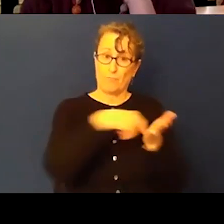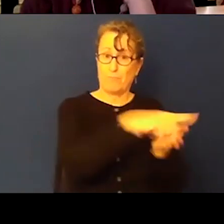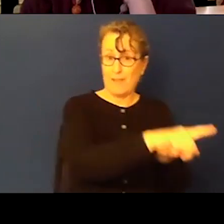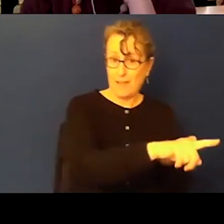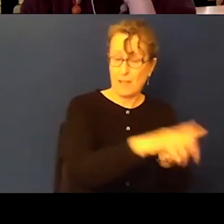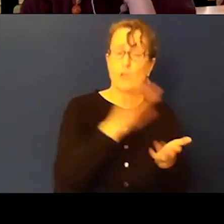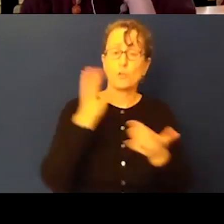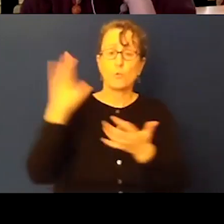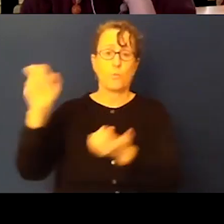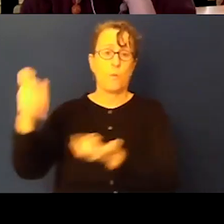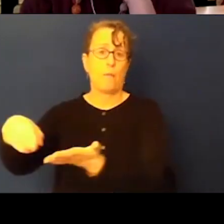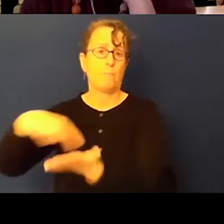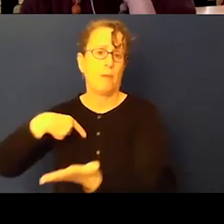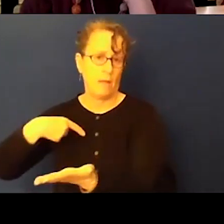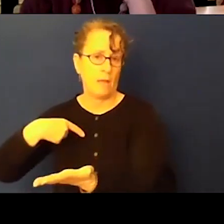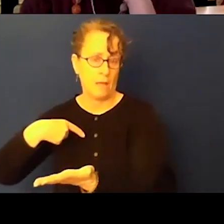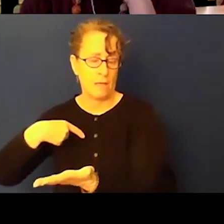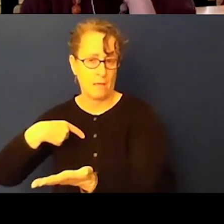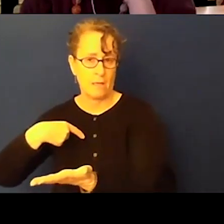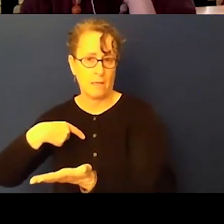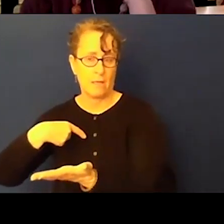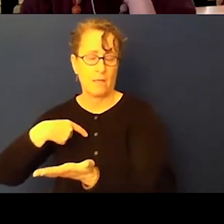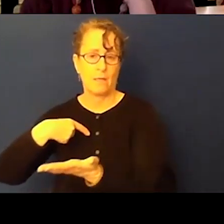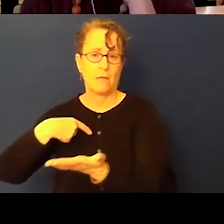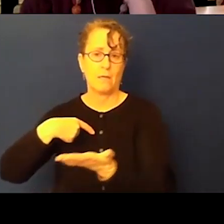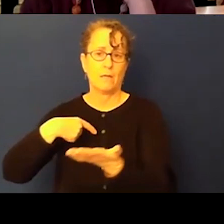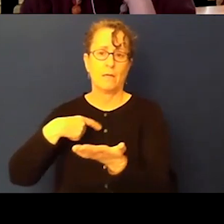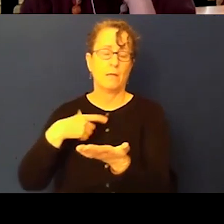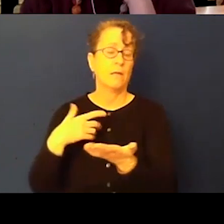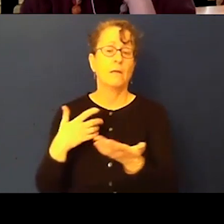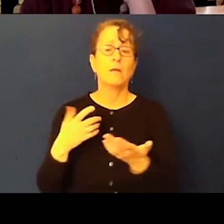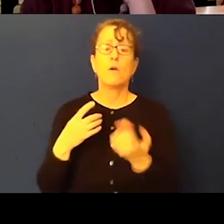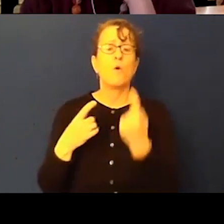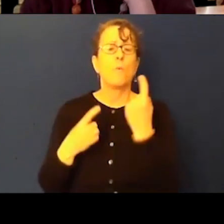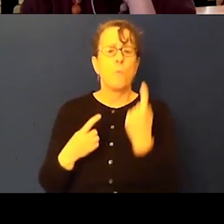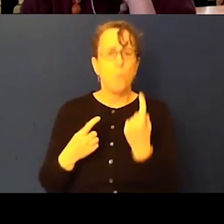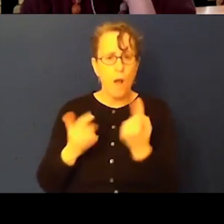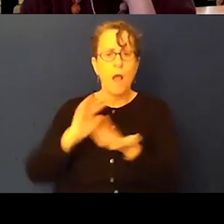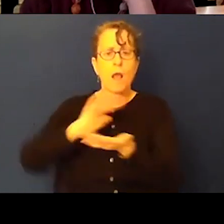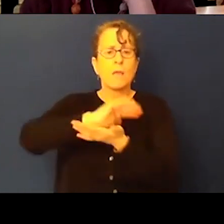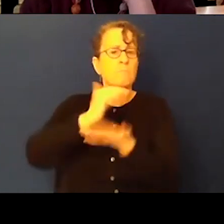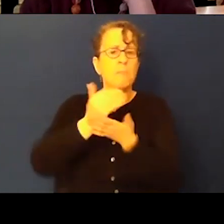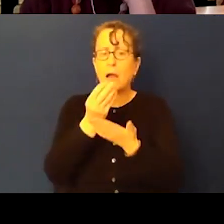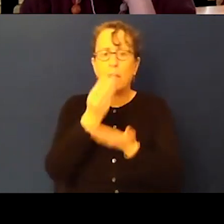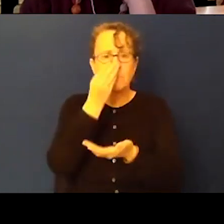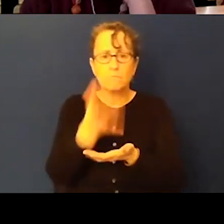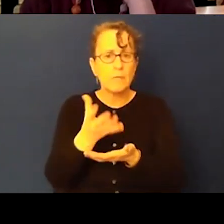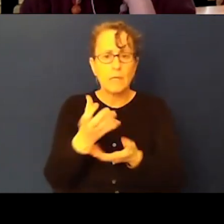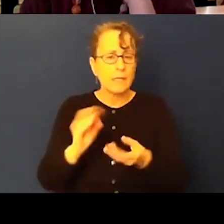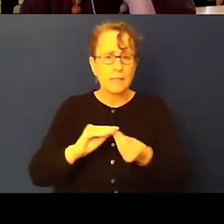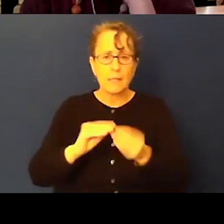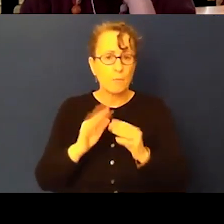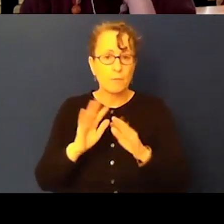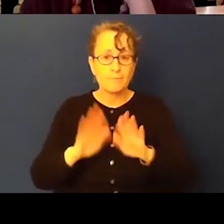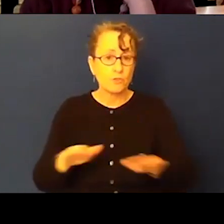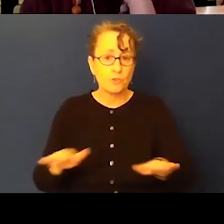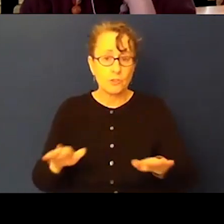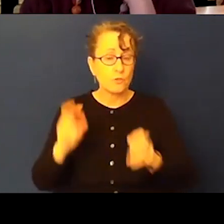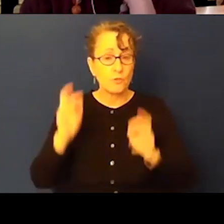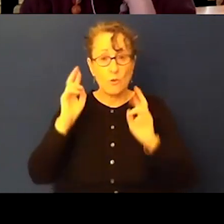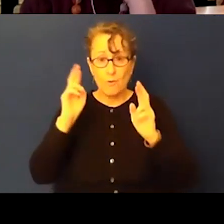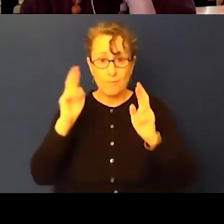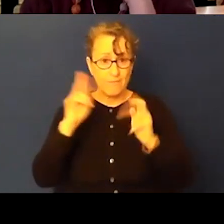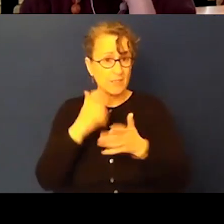amount, regardless of whether you have one child or five children, because hopefully there's an efficiency of care going on